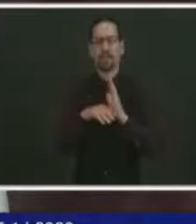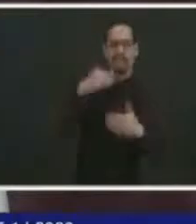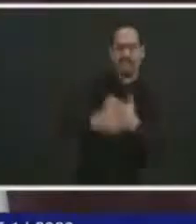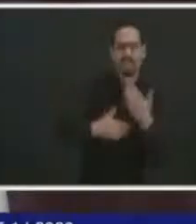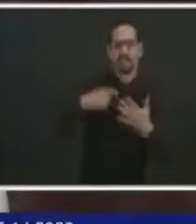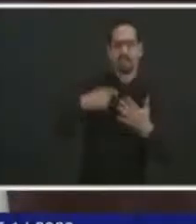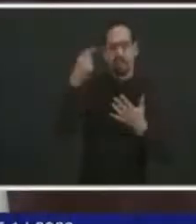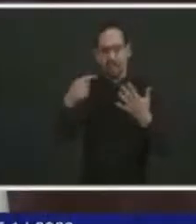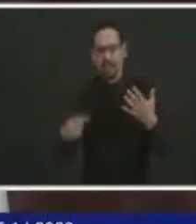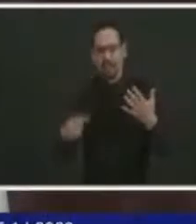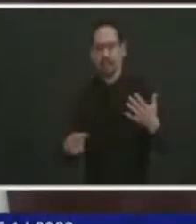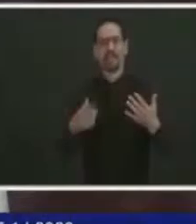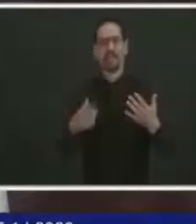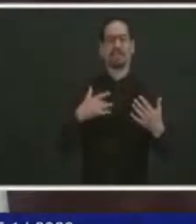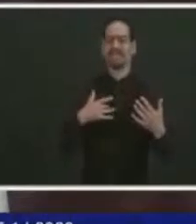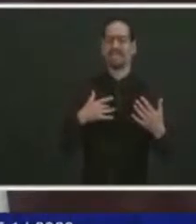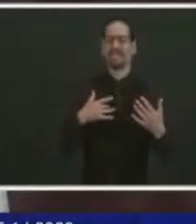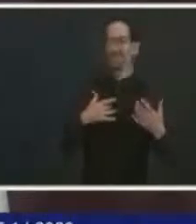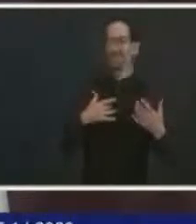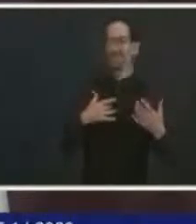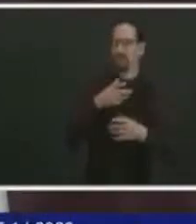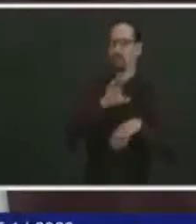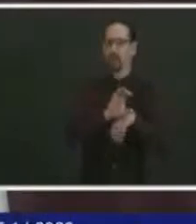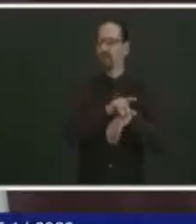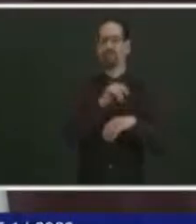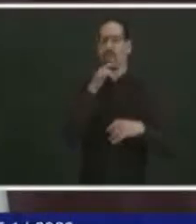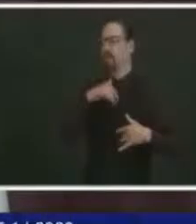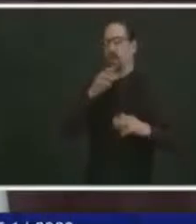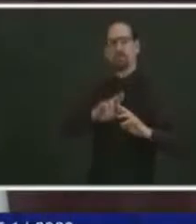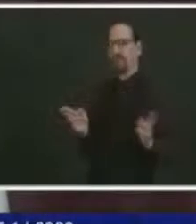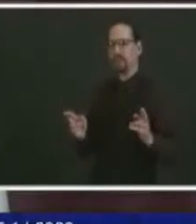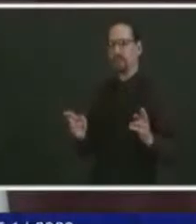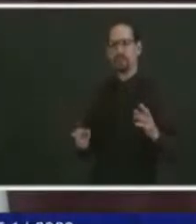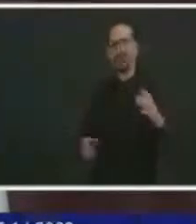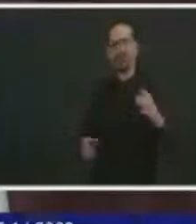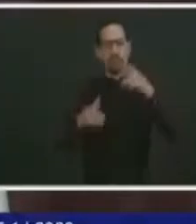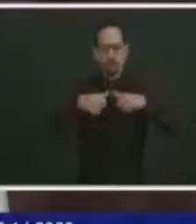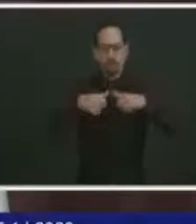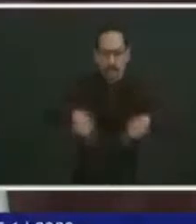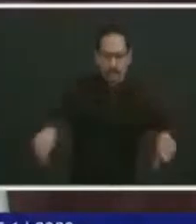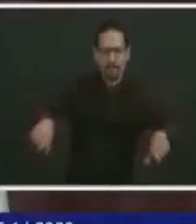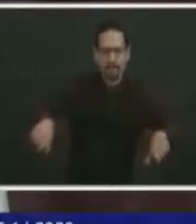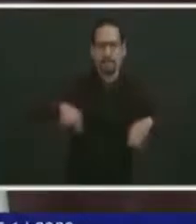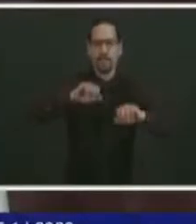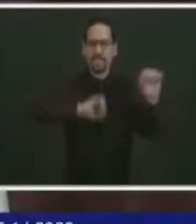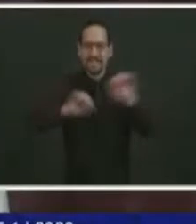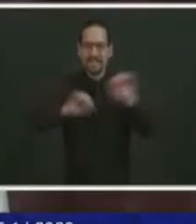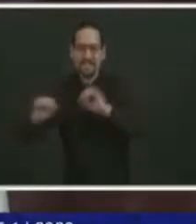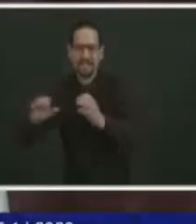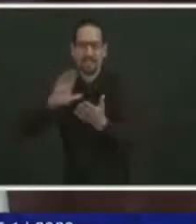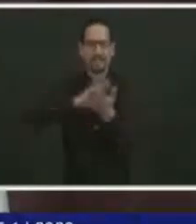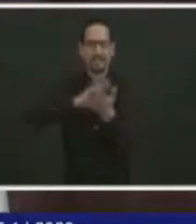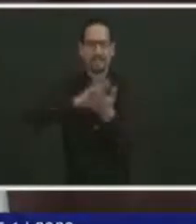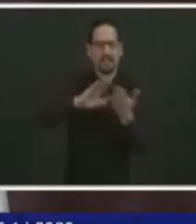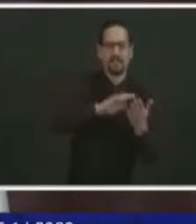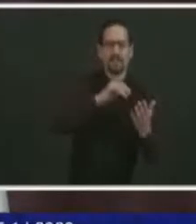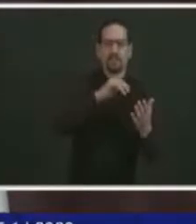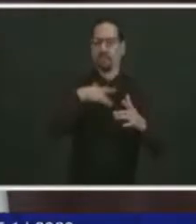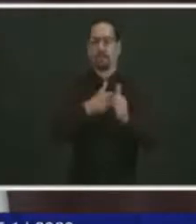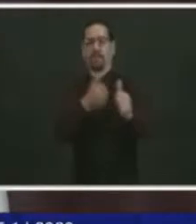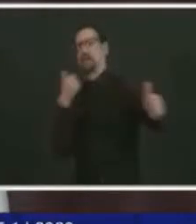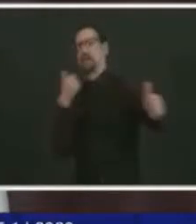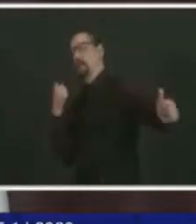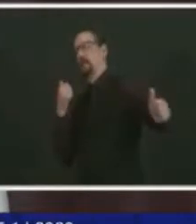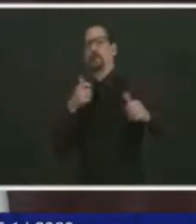people are saying, hold on a minute, we're not ready. So that's fine. My message to you is take the time